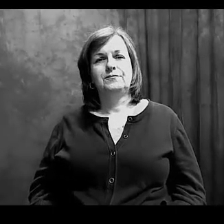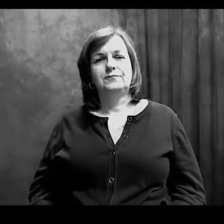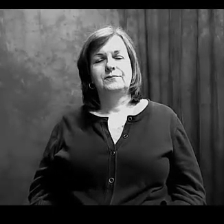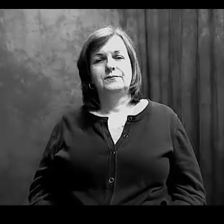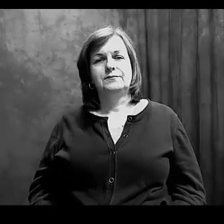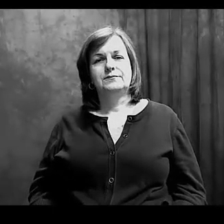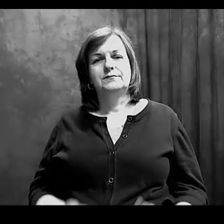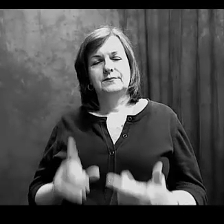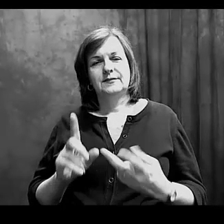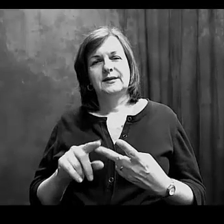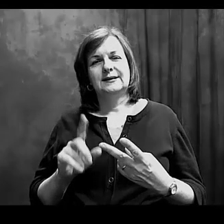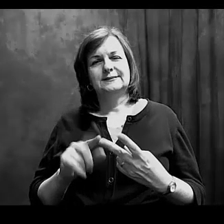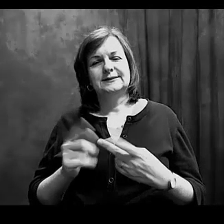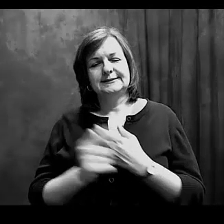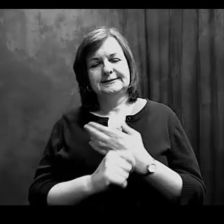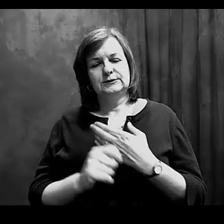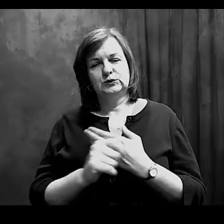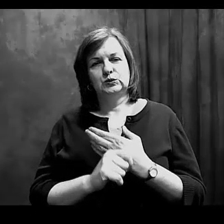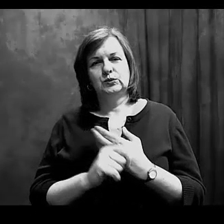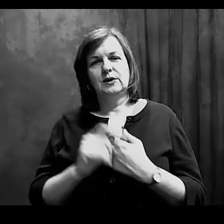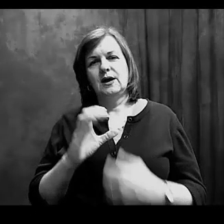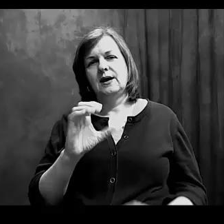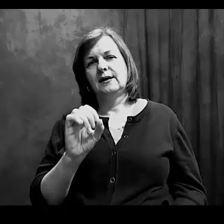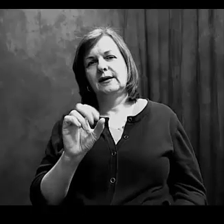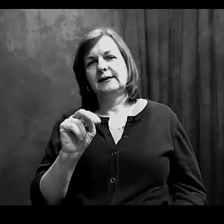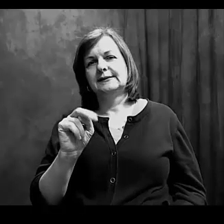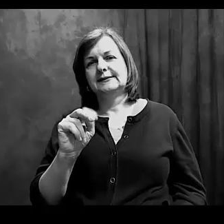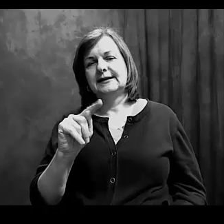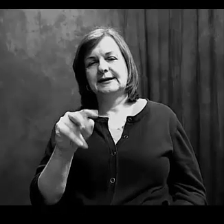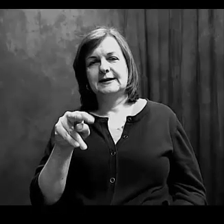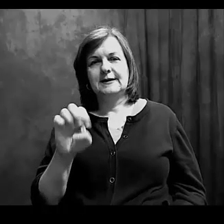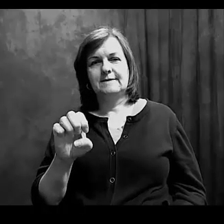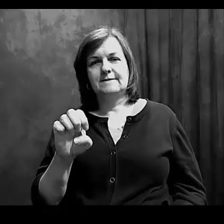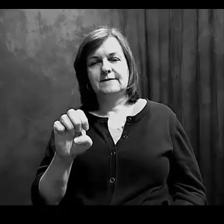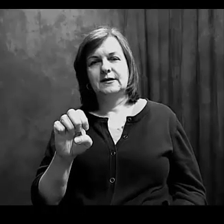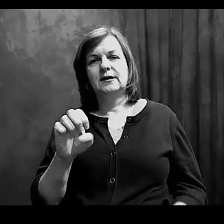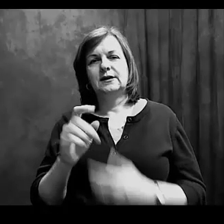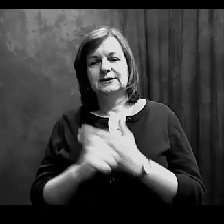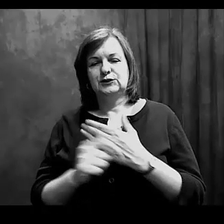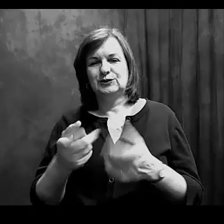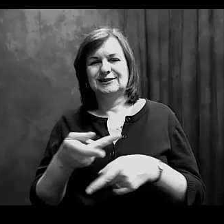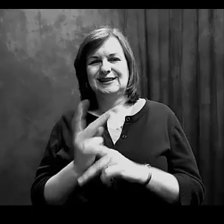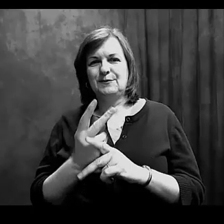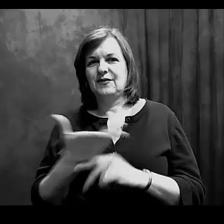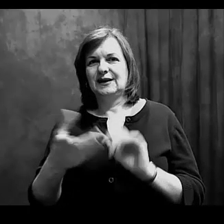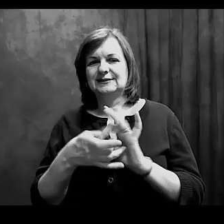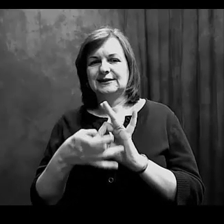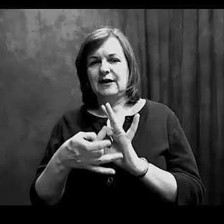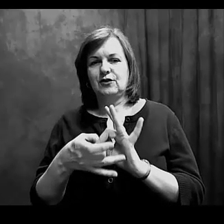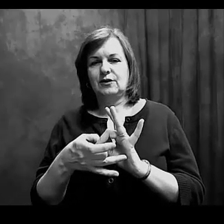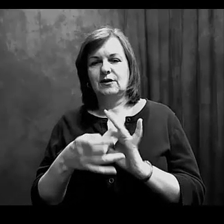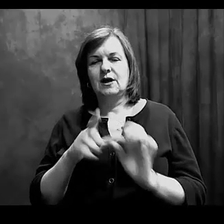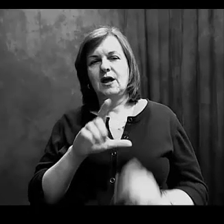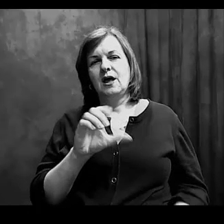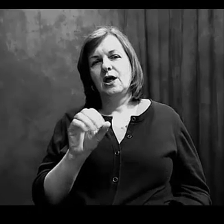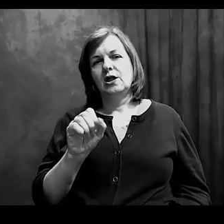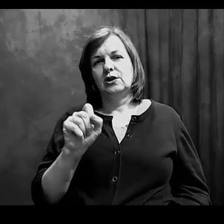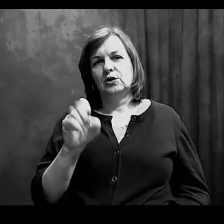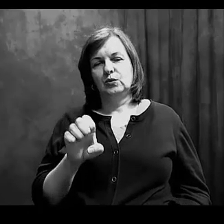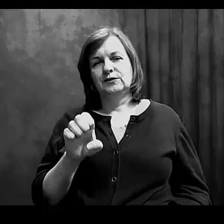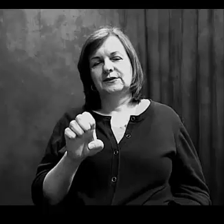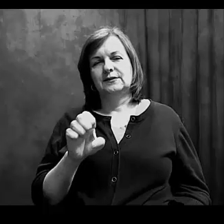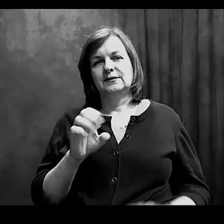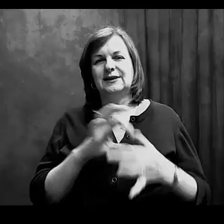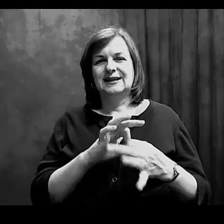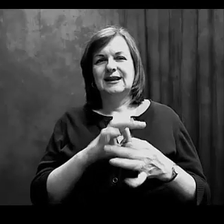Connective tissue holds everything together. So loose connective is actually associated with more places on your body